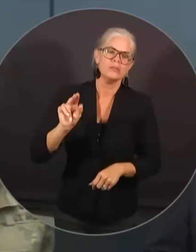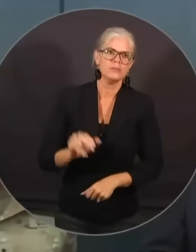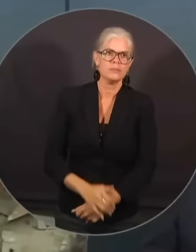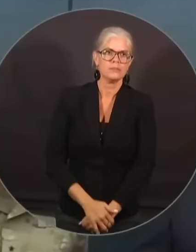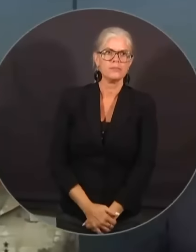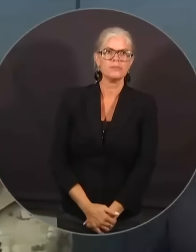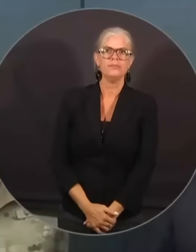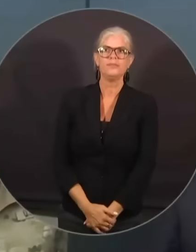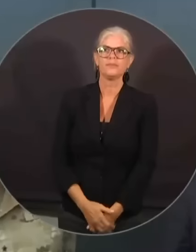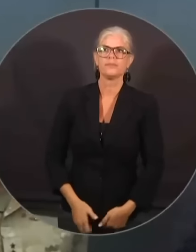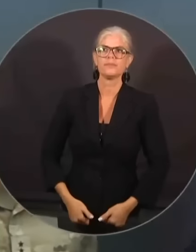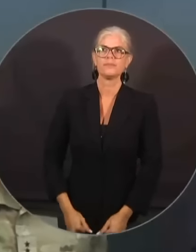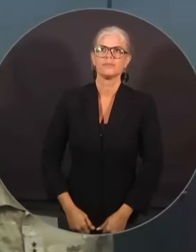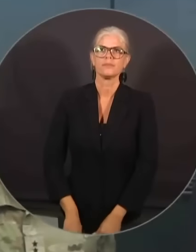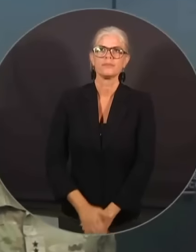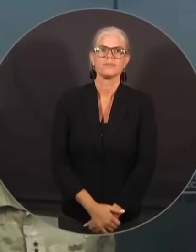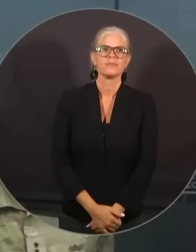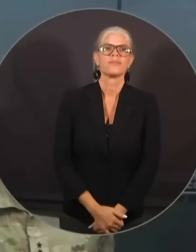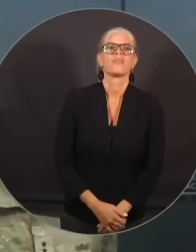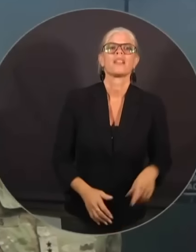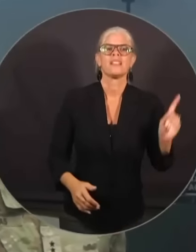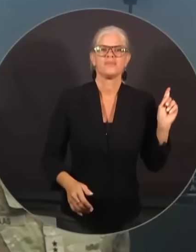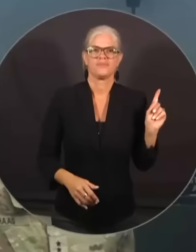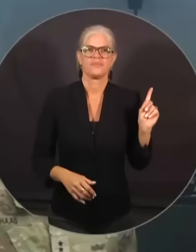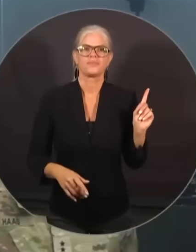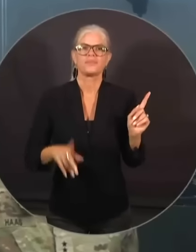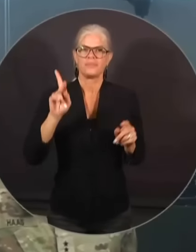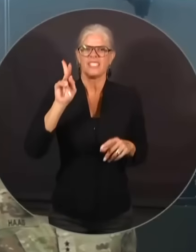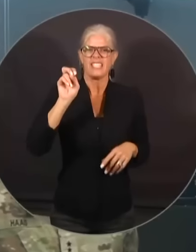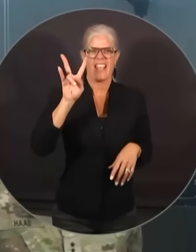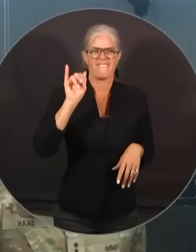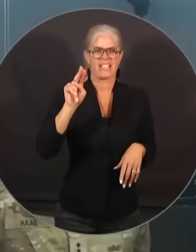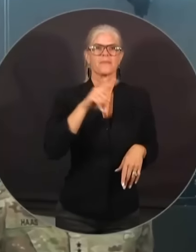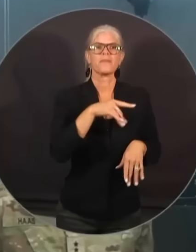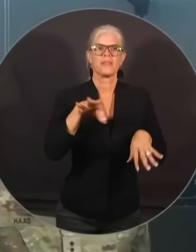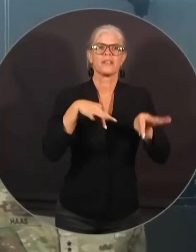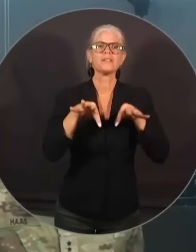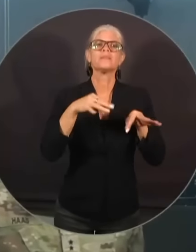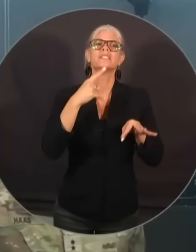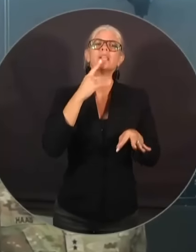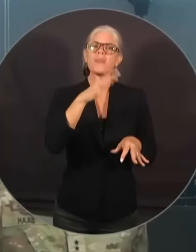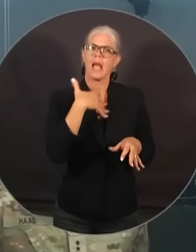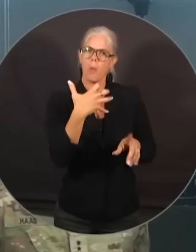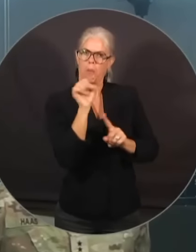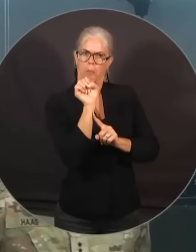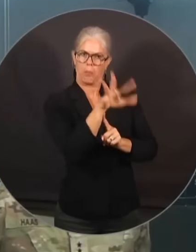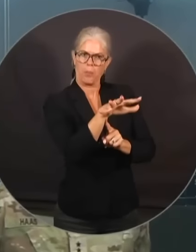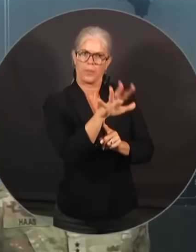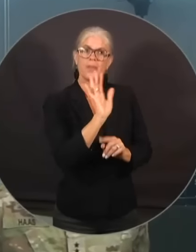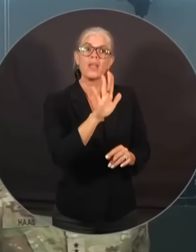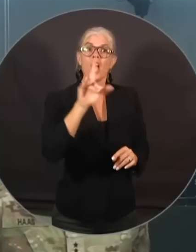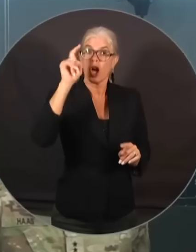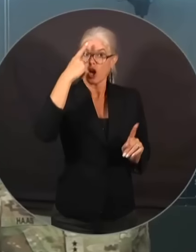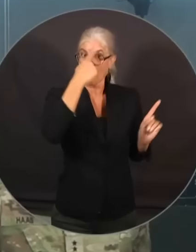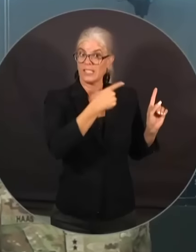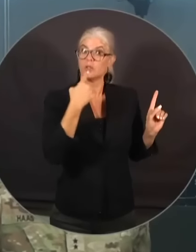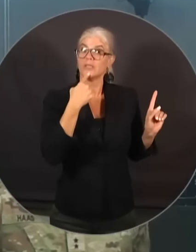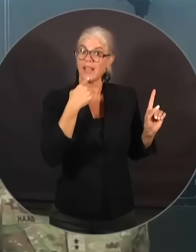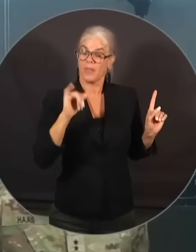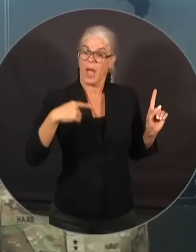And, Cody, just a little bit more on the tactical discussion of that, to the point where the governor says we have resources in Bay County. We have a whole lot of